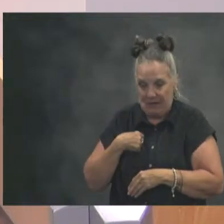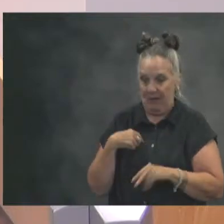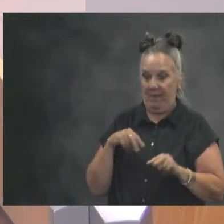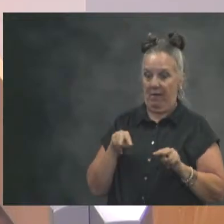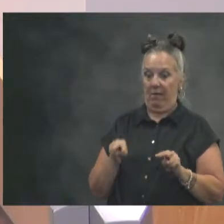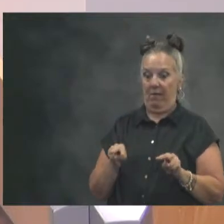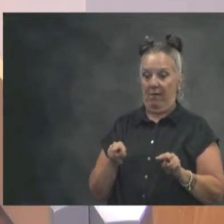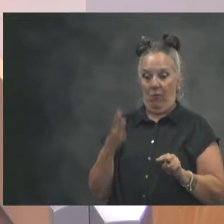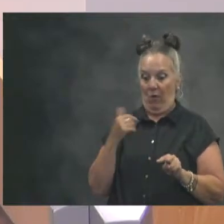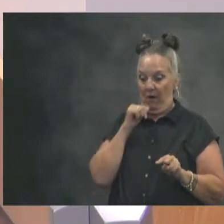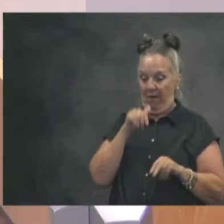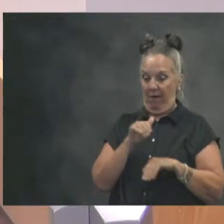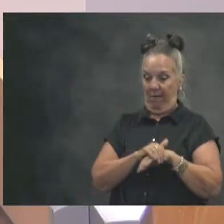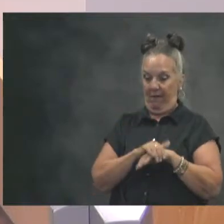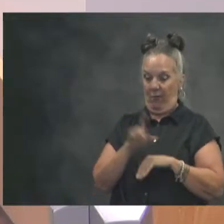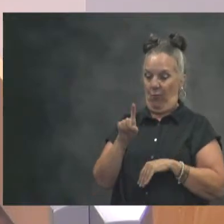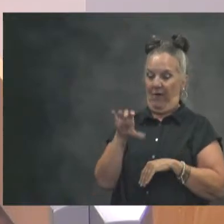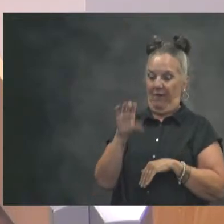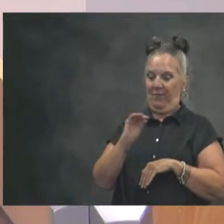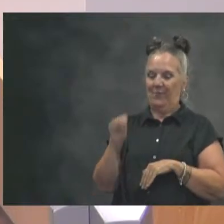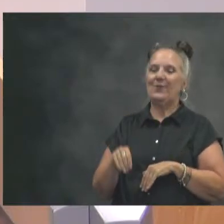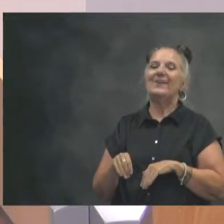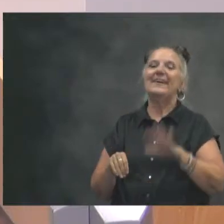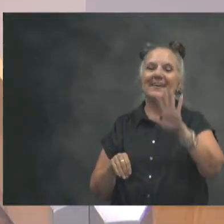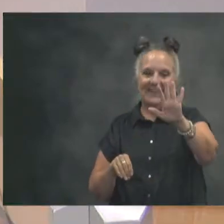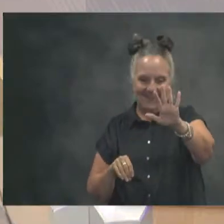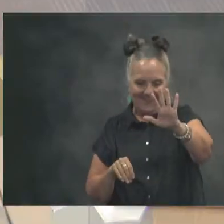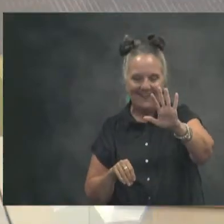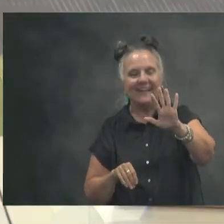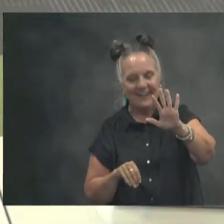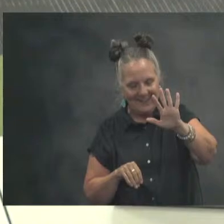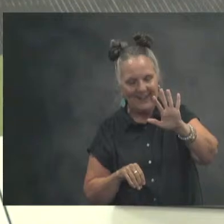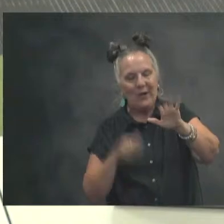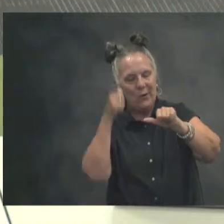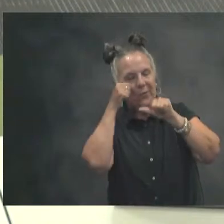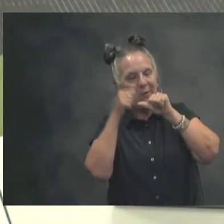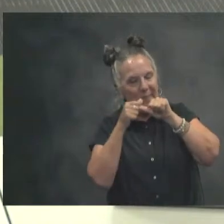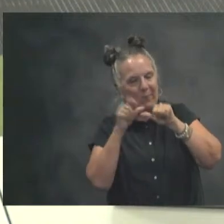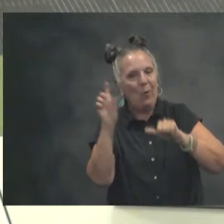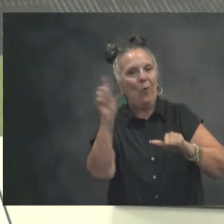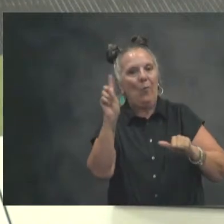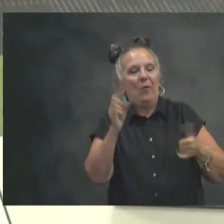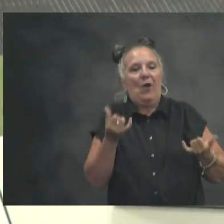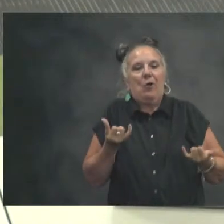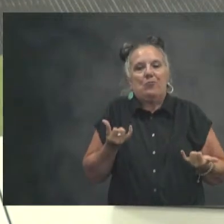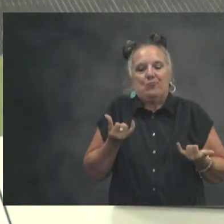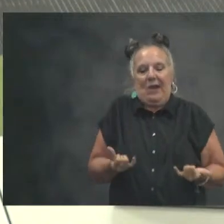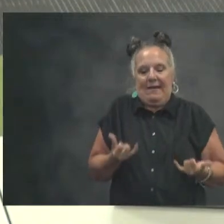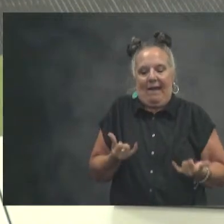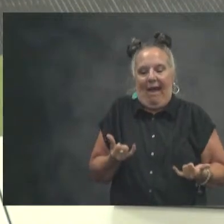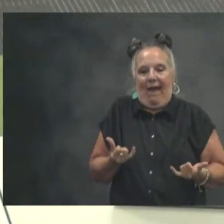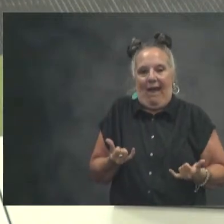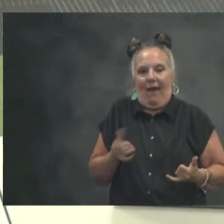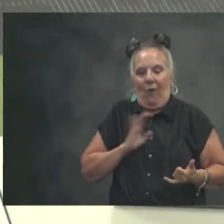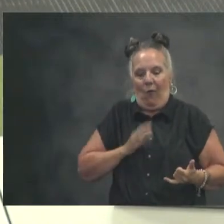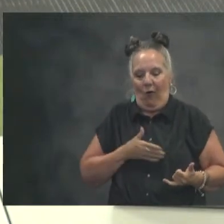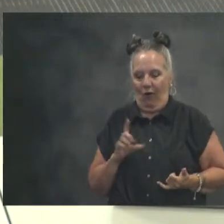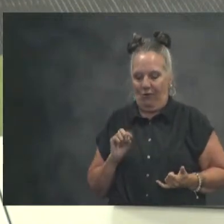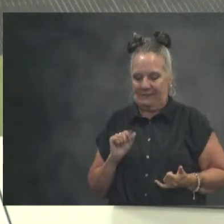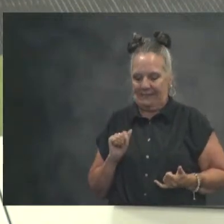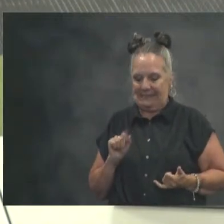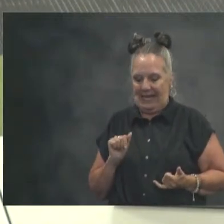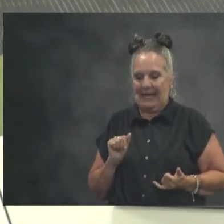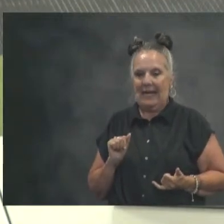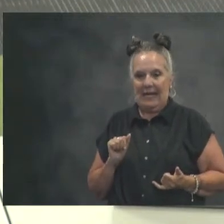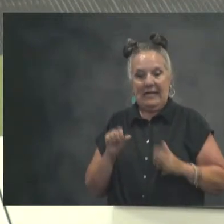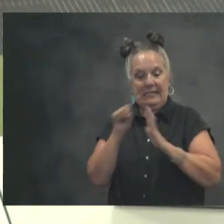why not? Why don't we have 100%? Yeah, just in terms of looking at where we currently are with performance in math, we have more, and